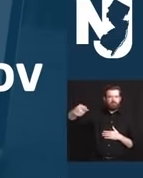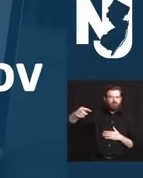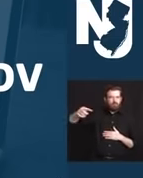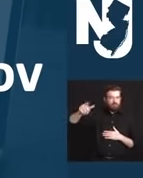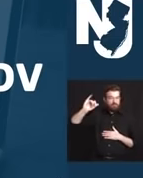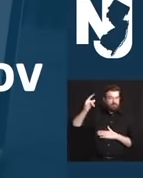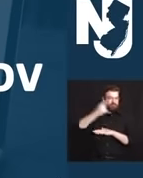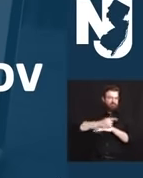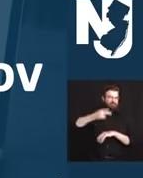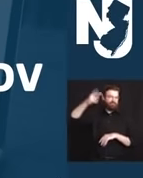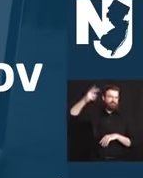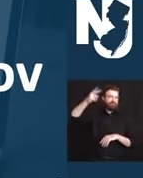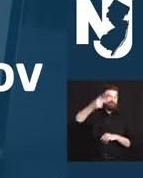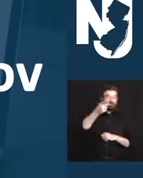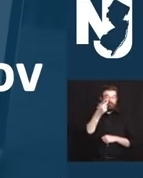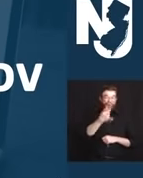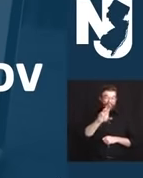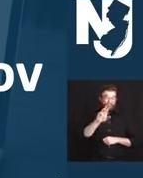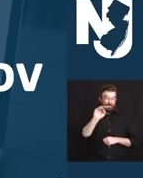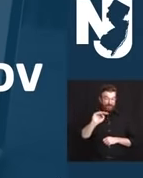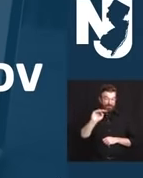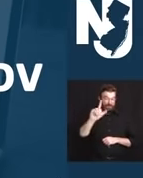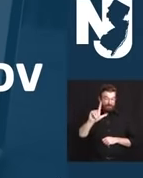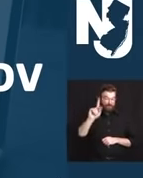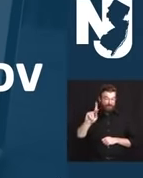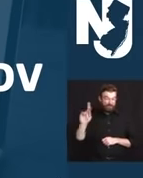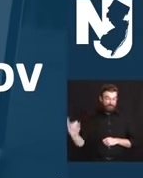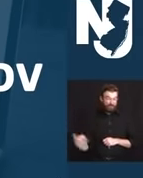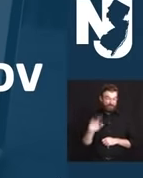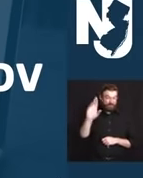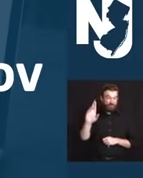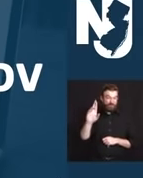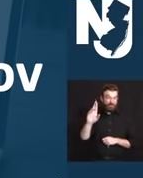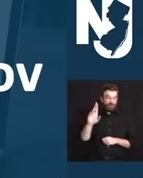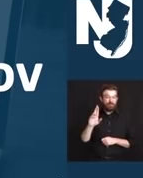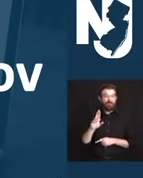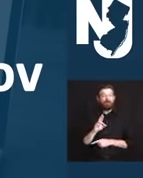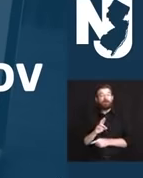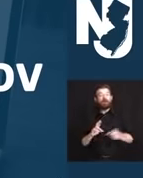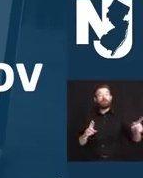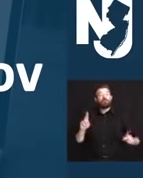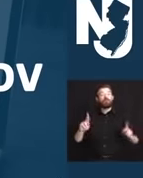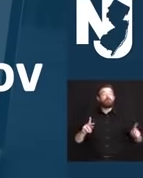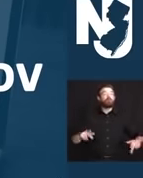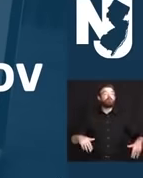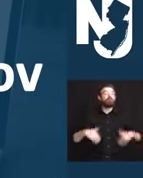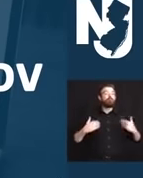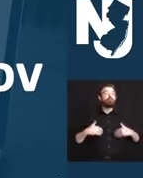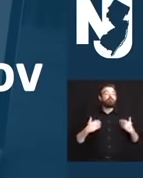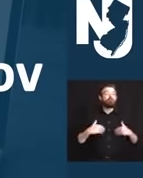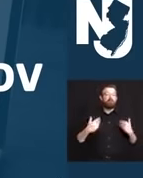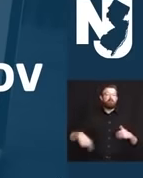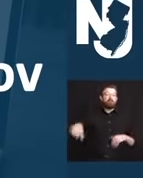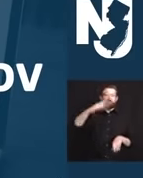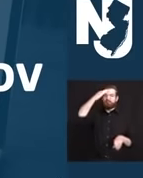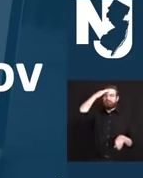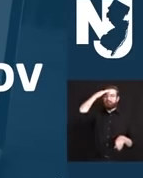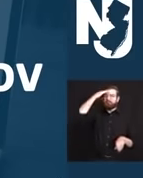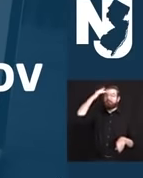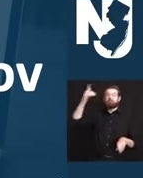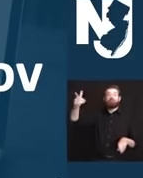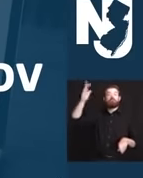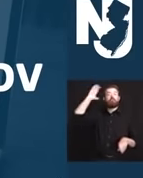Dr. Martin Luther King Jr. And for those who are too young to remember, that is the I Have a Dream speech. Again, August